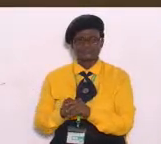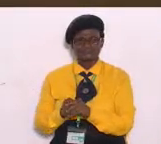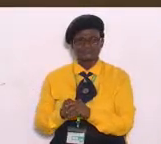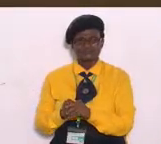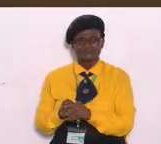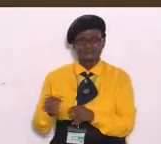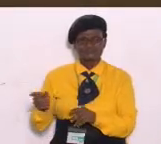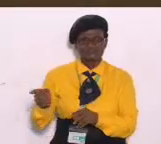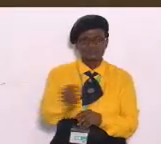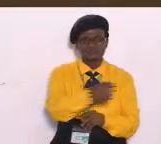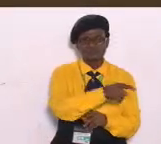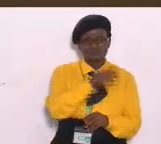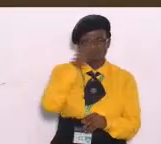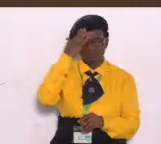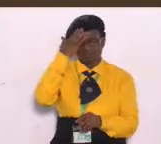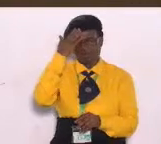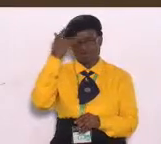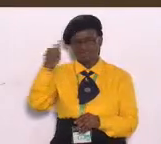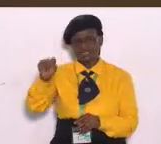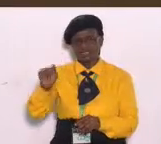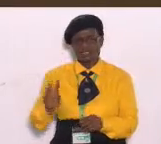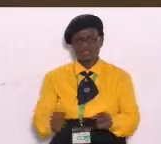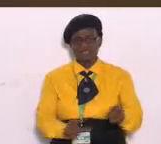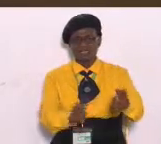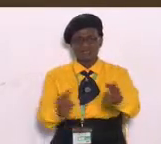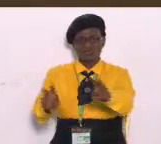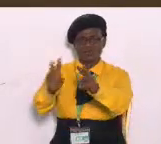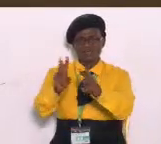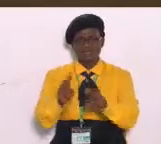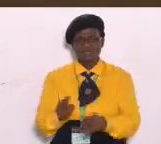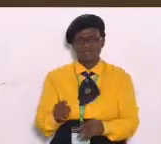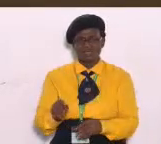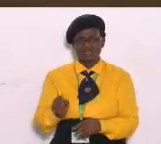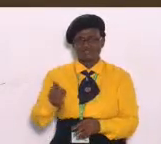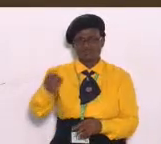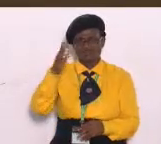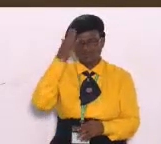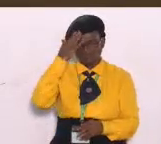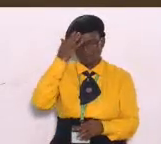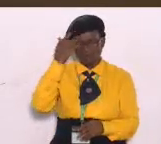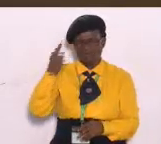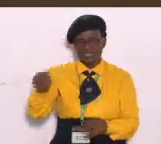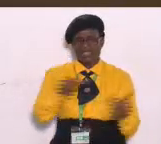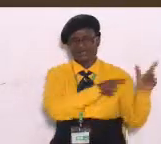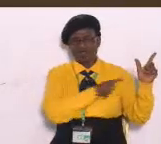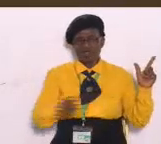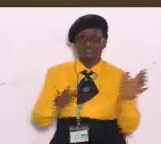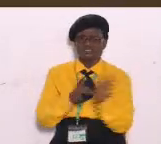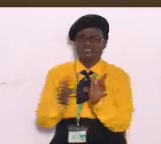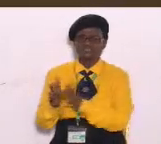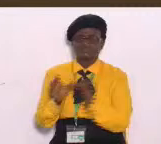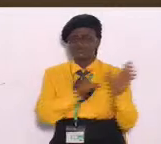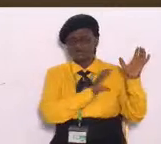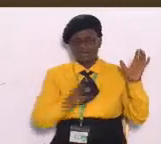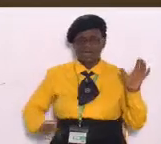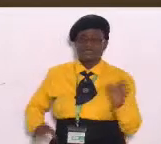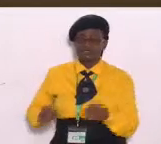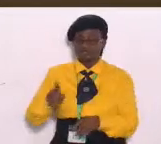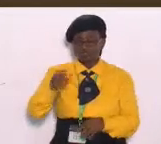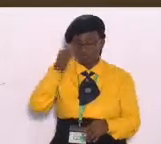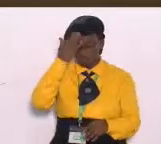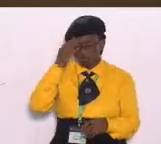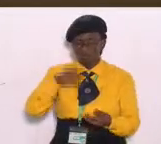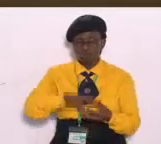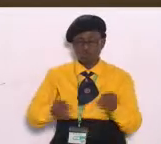You know the way. You know the Lord Jesus Christ. You know he's the solution to every